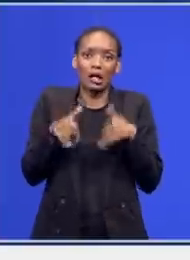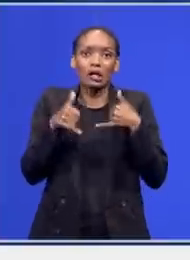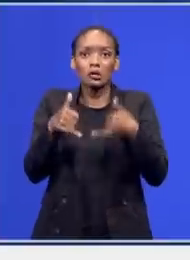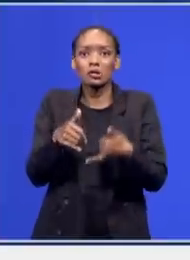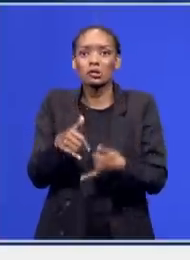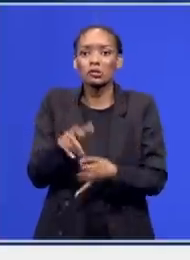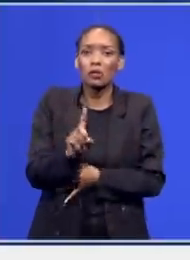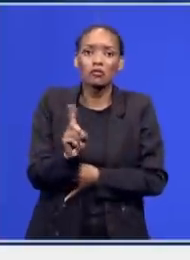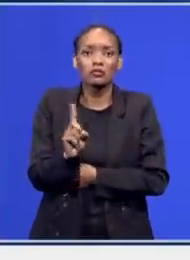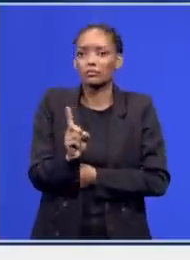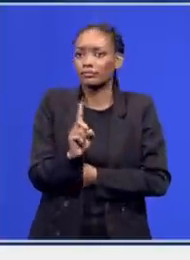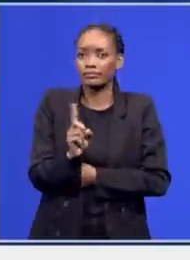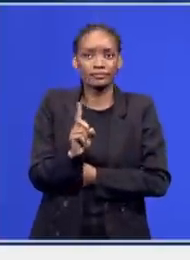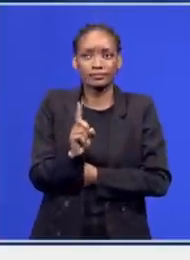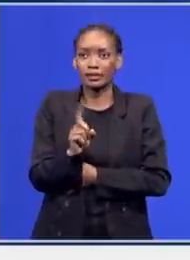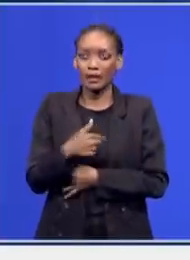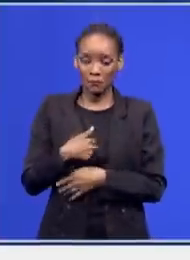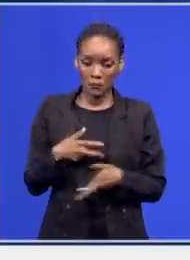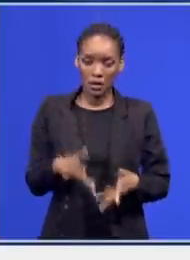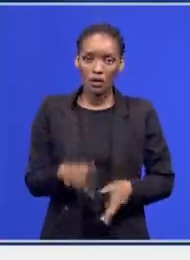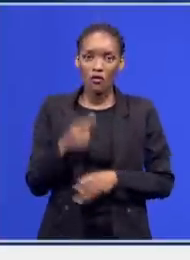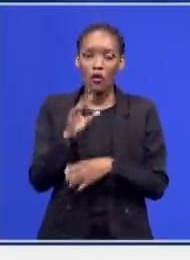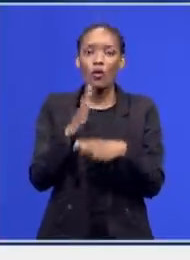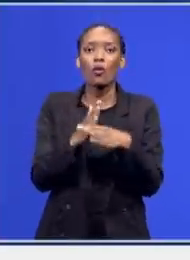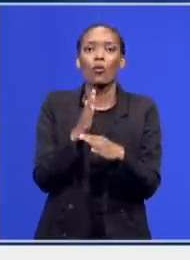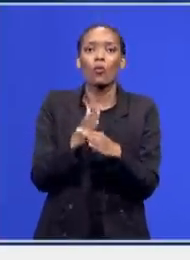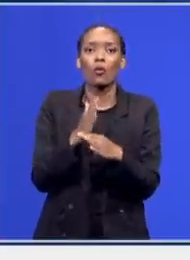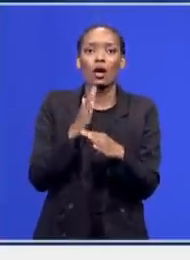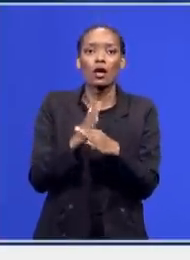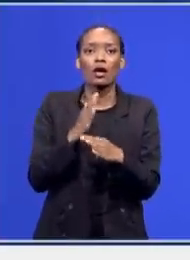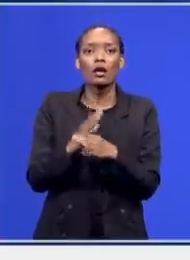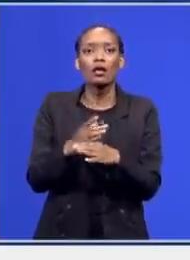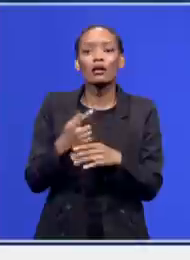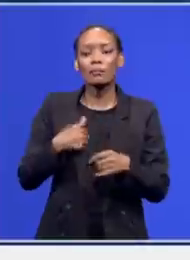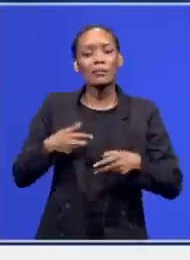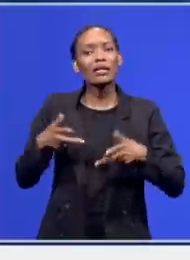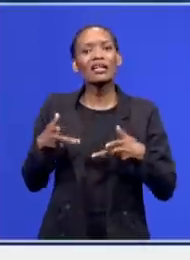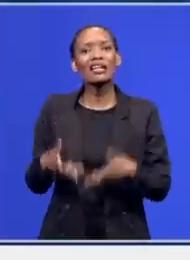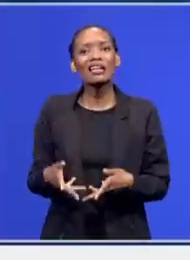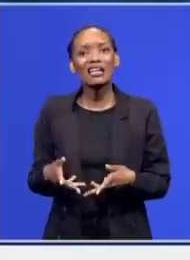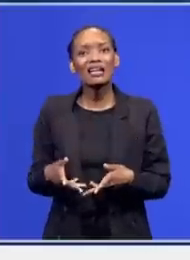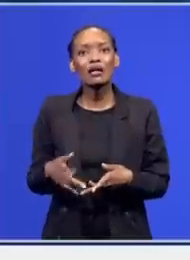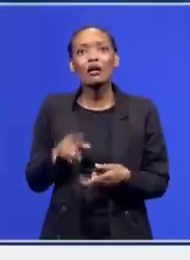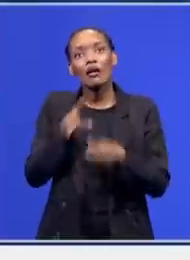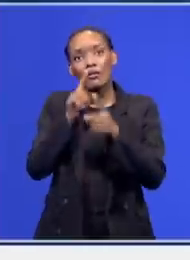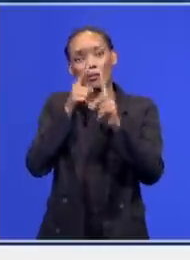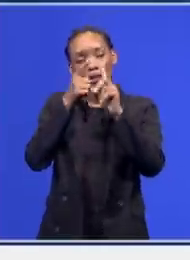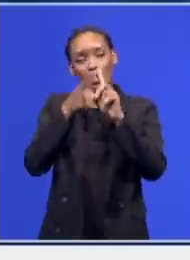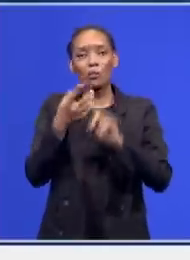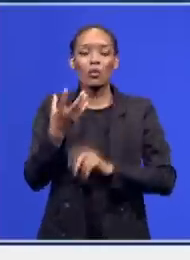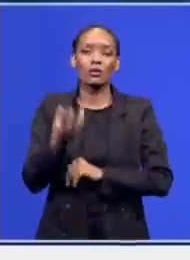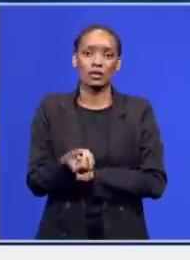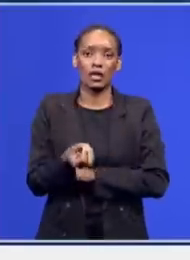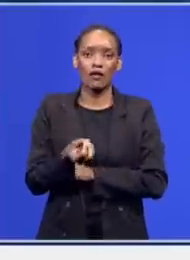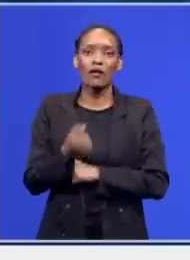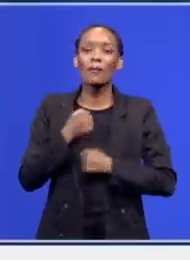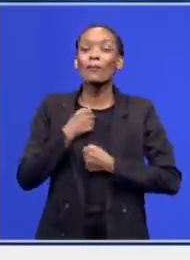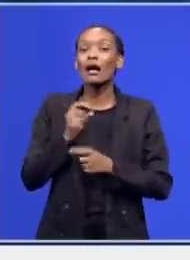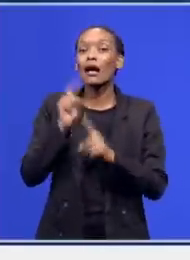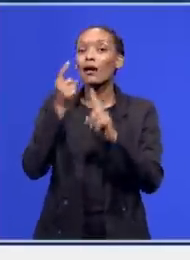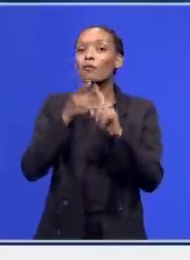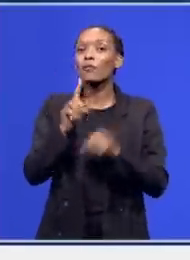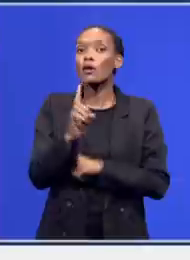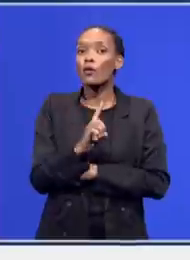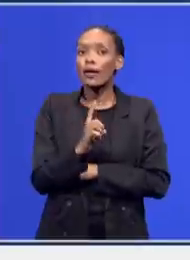I'm floating deadwood. I'm here to work, and I'm here, and I know I'm here with a purpose, and my purpose is to hit